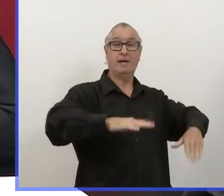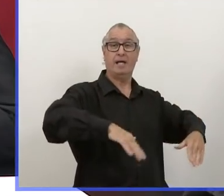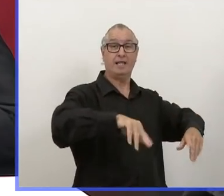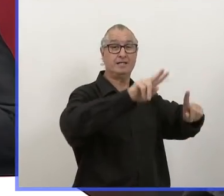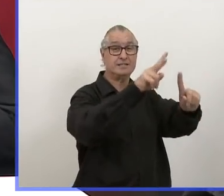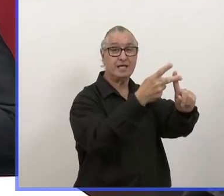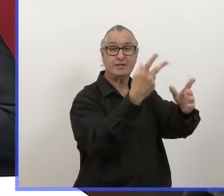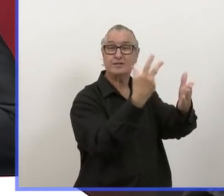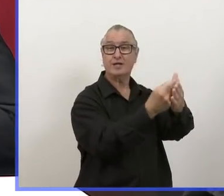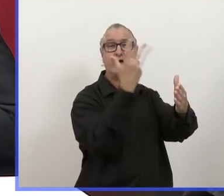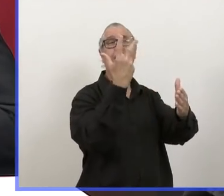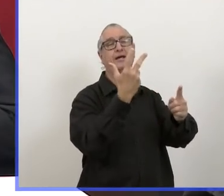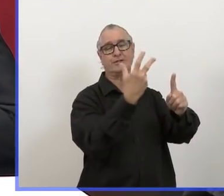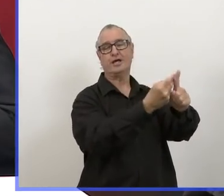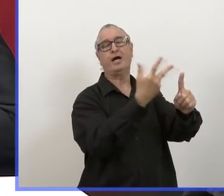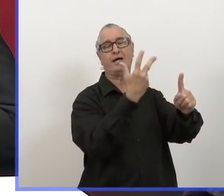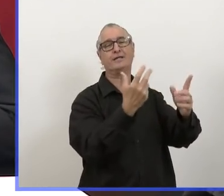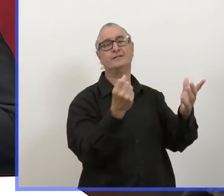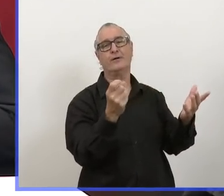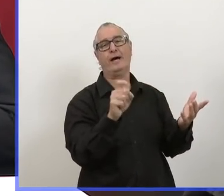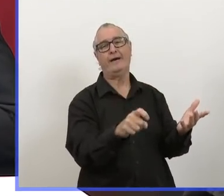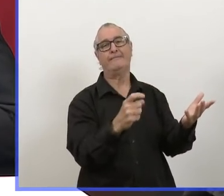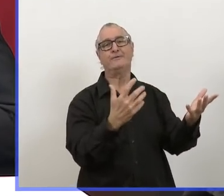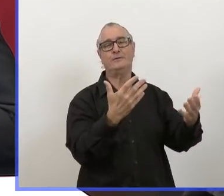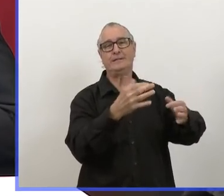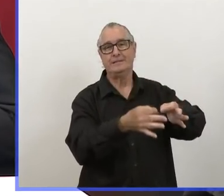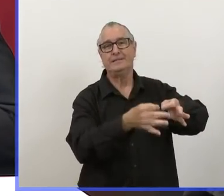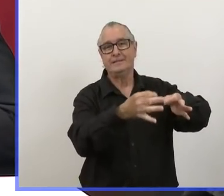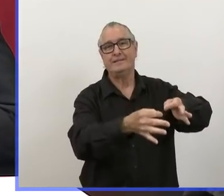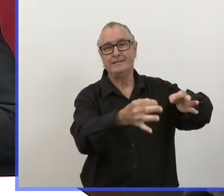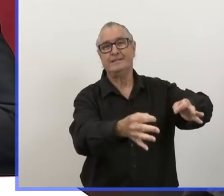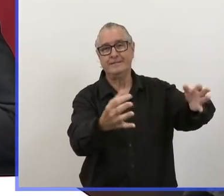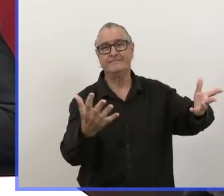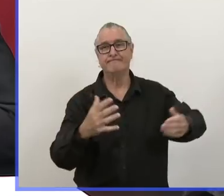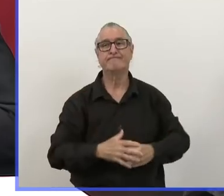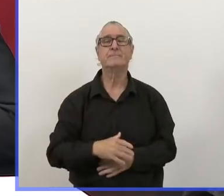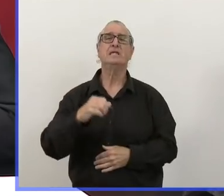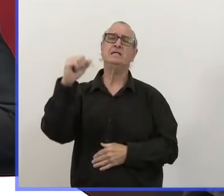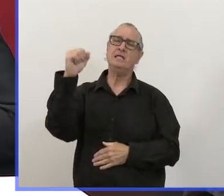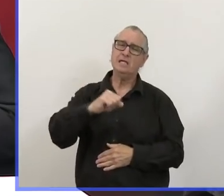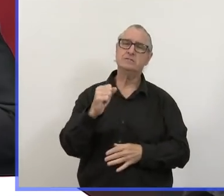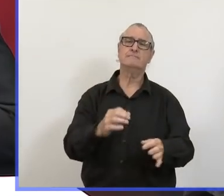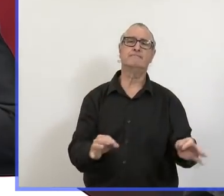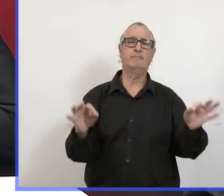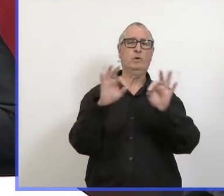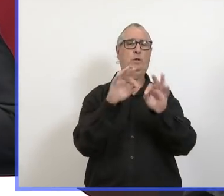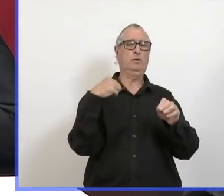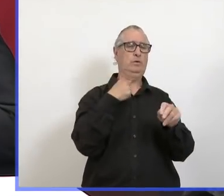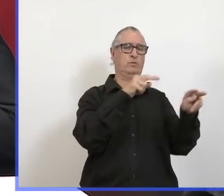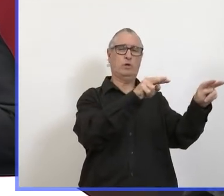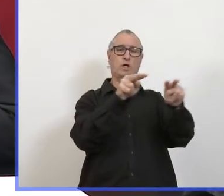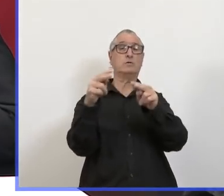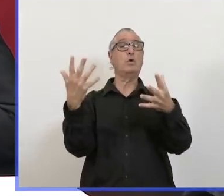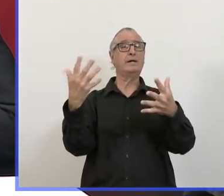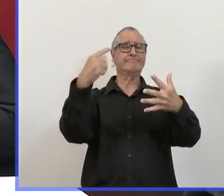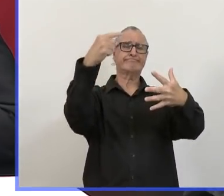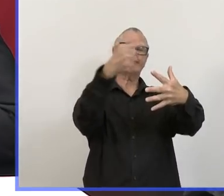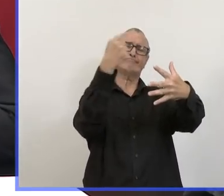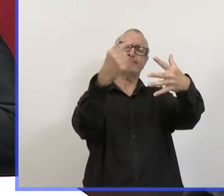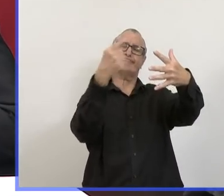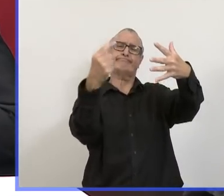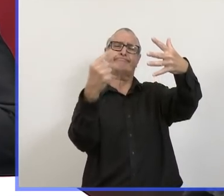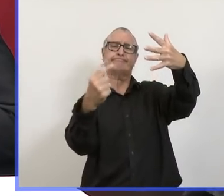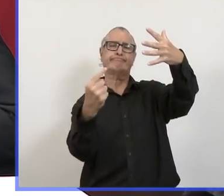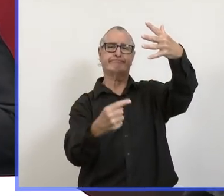in relation to, case generation and the risk to the acute care capacity. So we will be looking at those numbers and we'll be looking at those specific